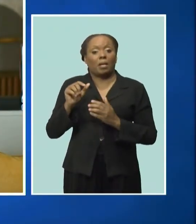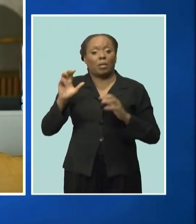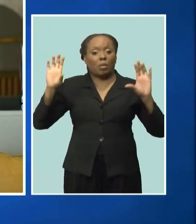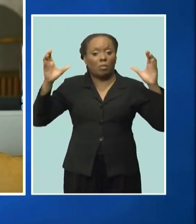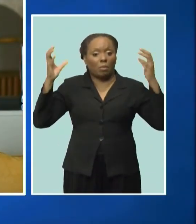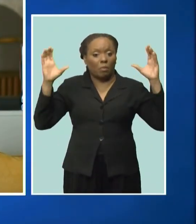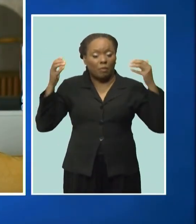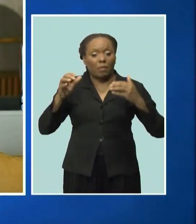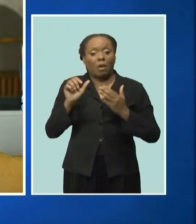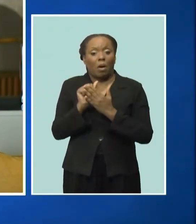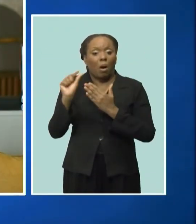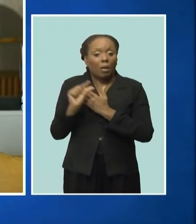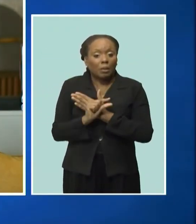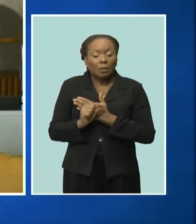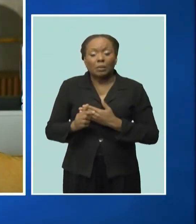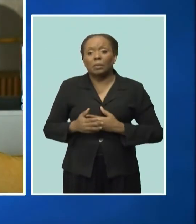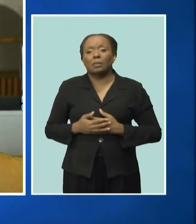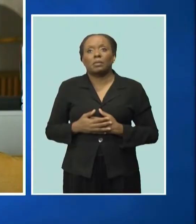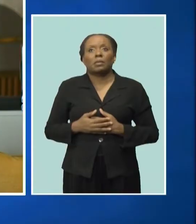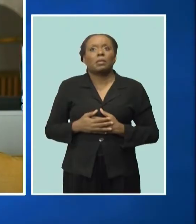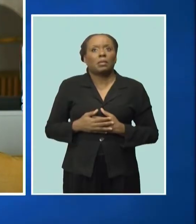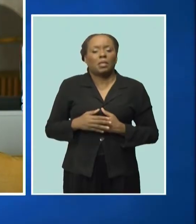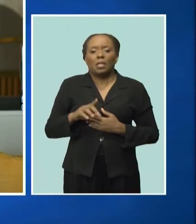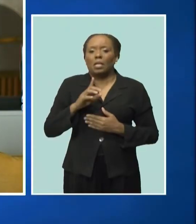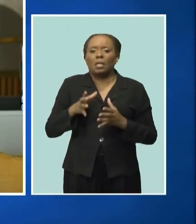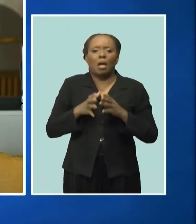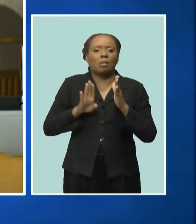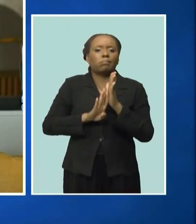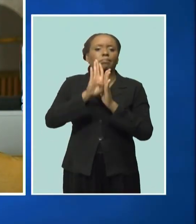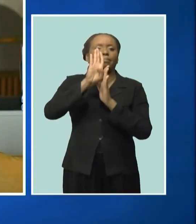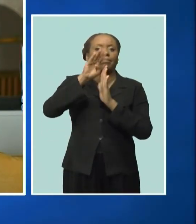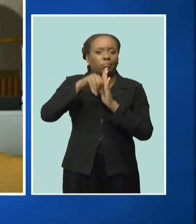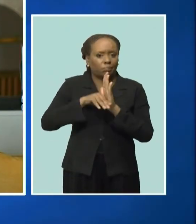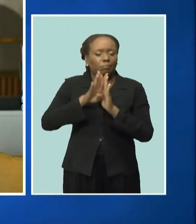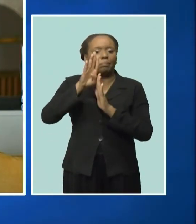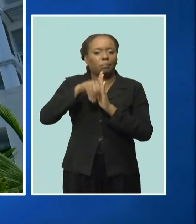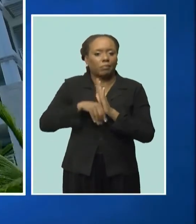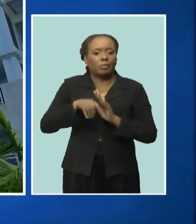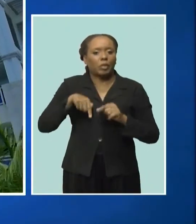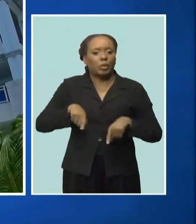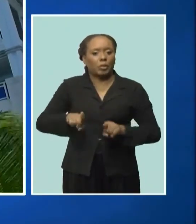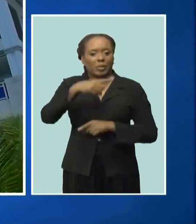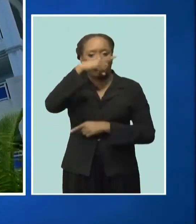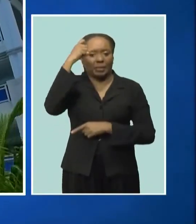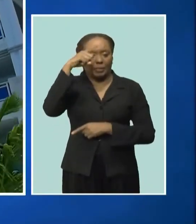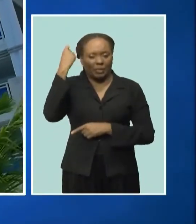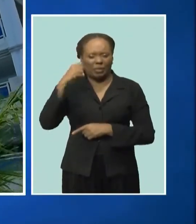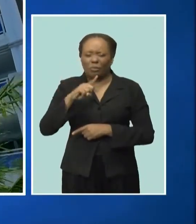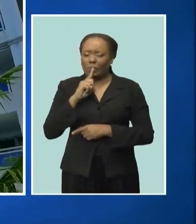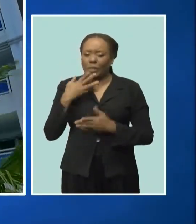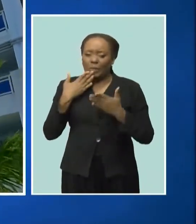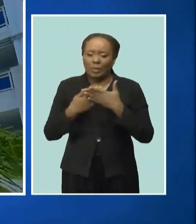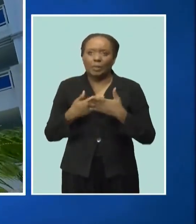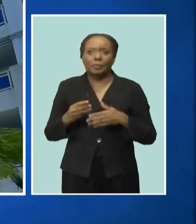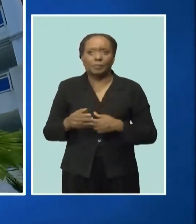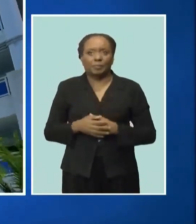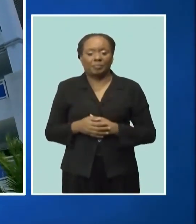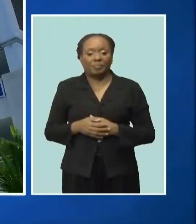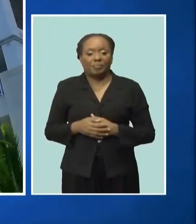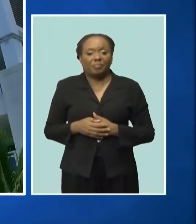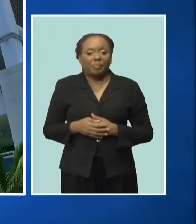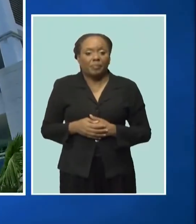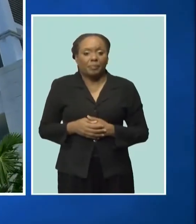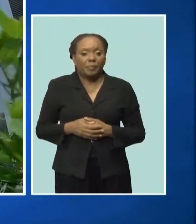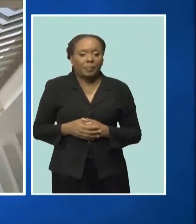So we've got some peaks and valleys through the summer, but things are going very well. The resort is now at the stage where it is ramping up its